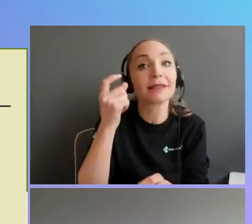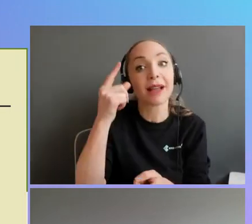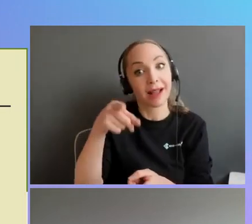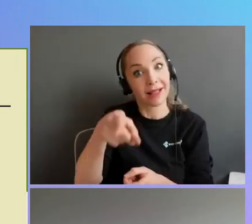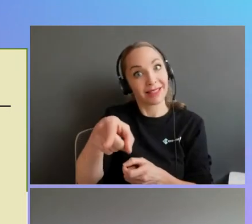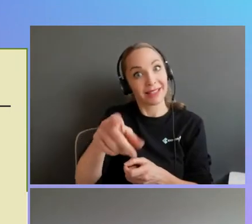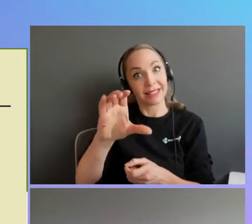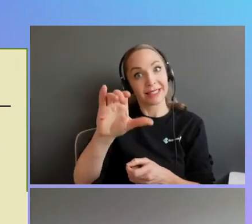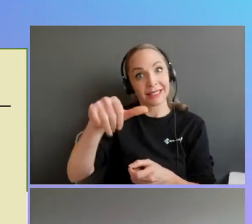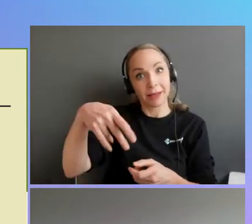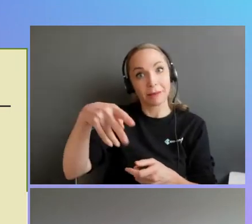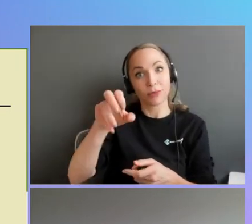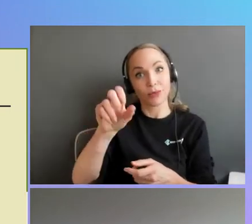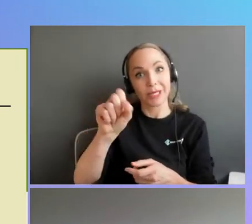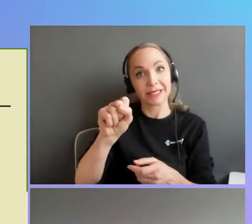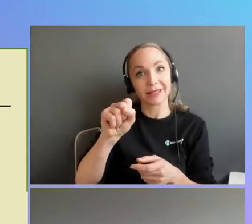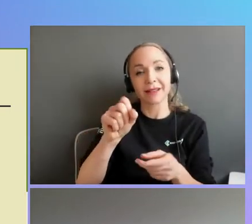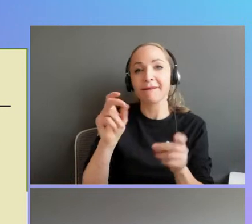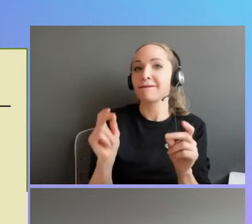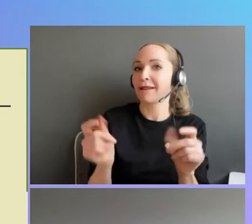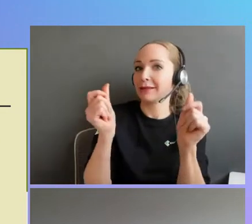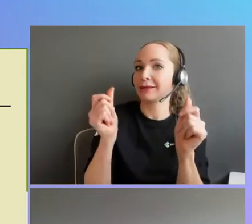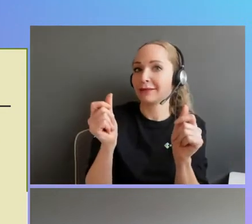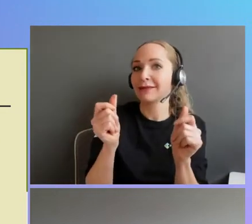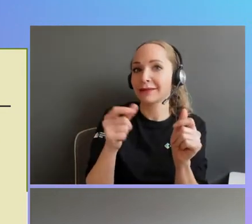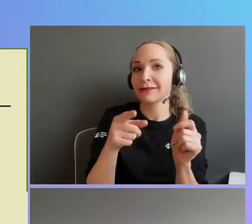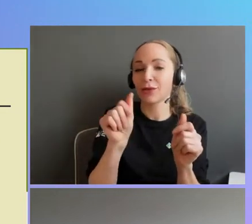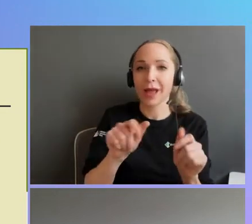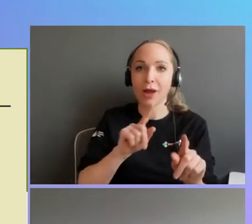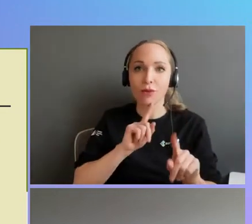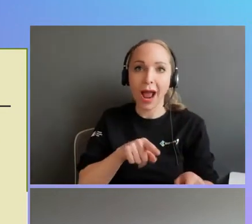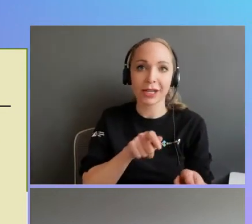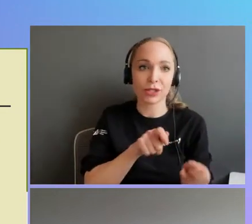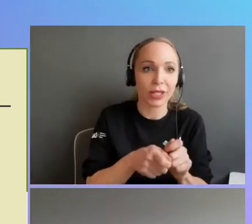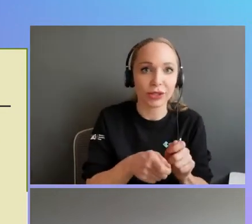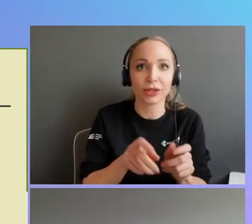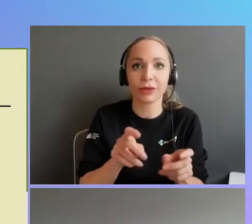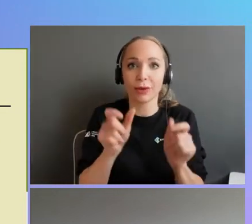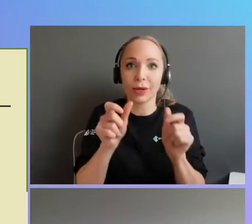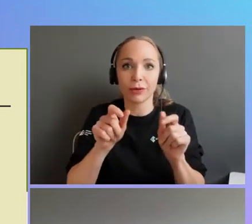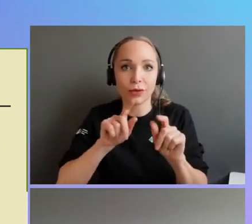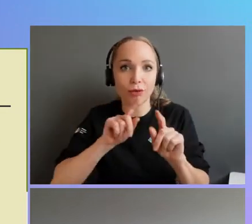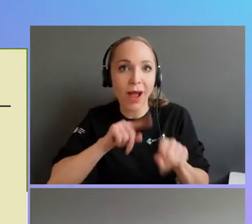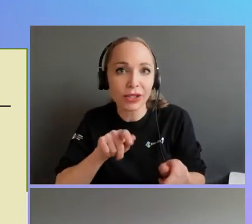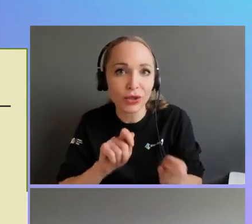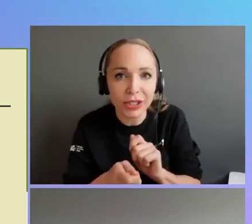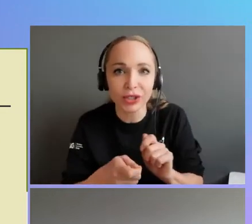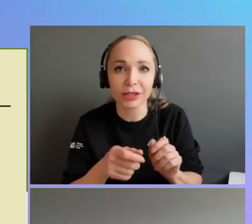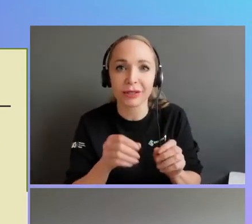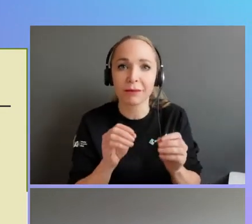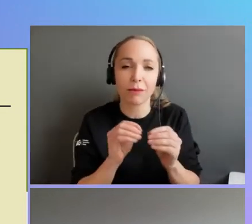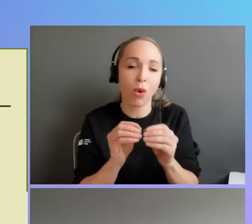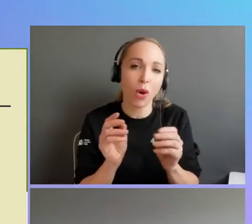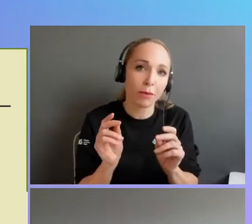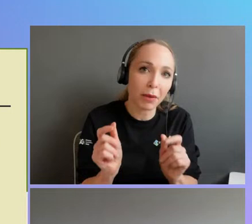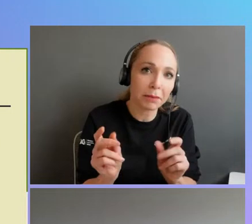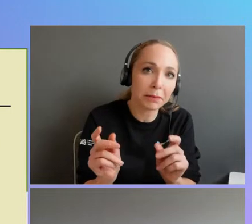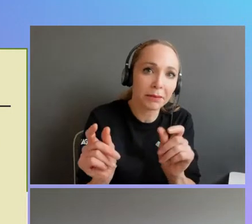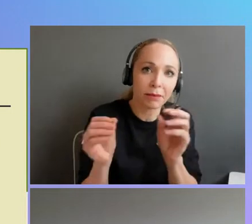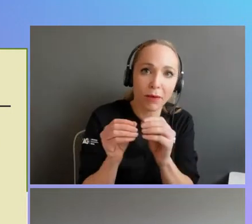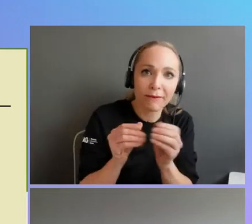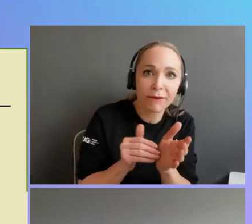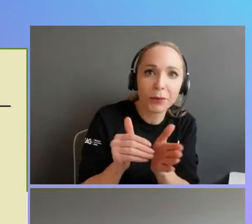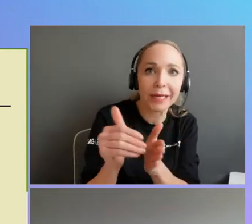This helps keep the accessibility on the developer's